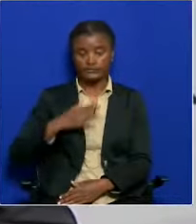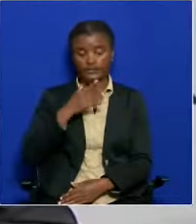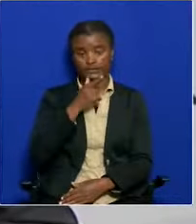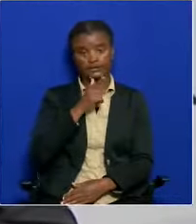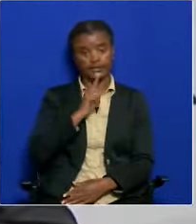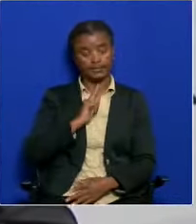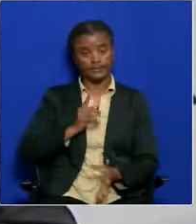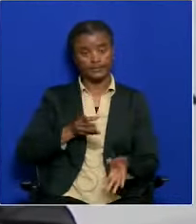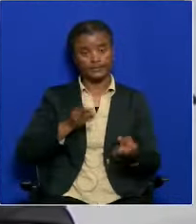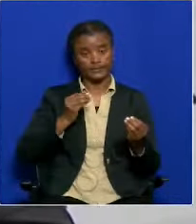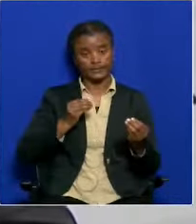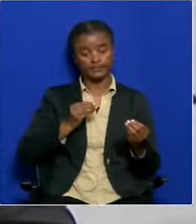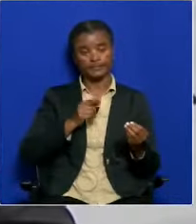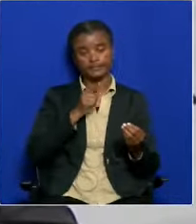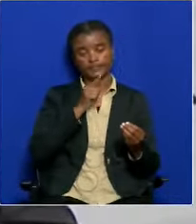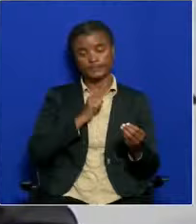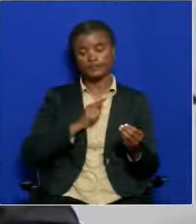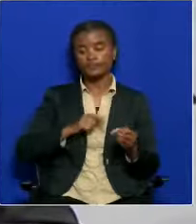39. Yes.